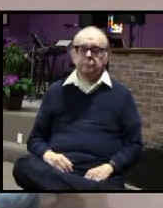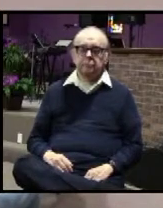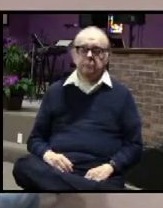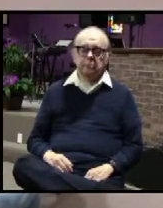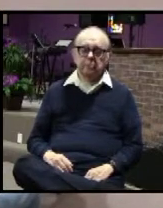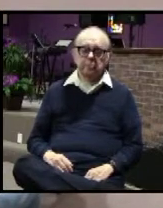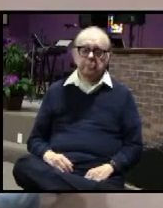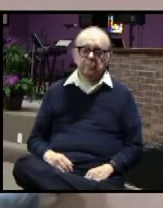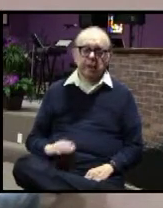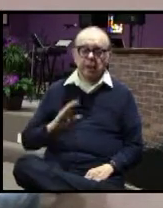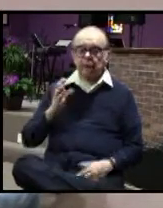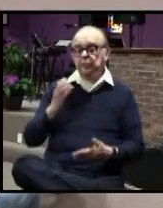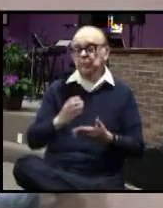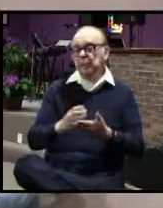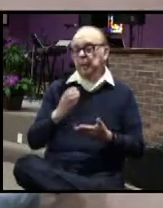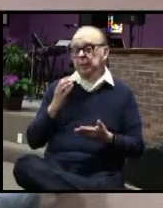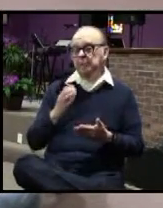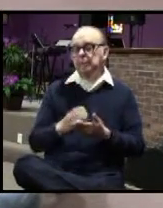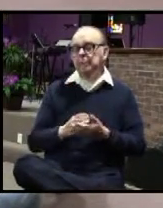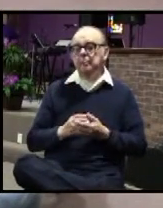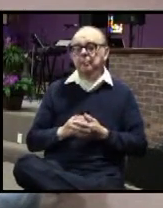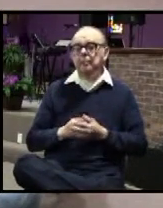And your pot